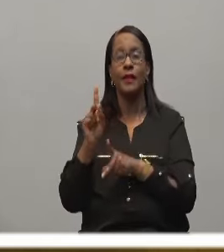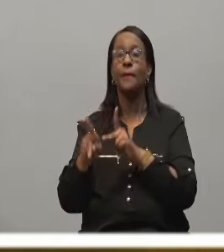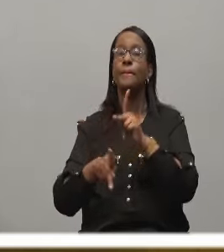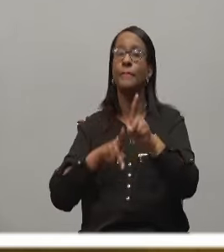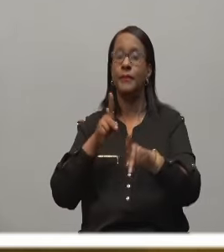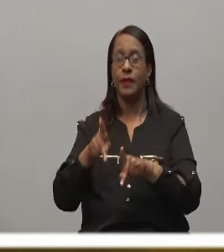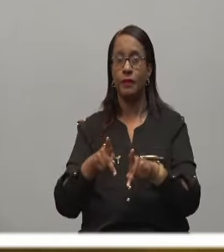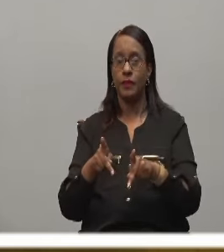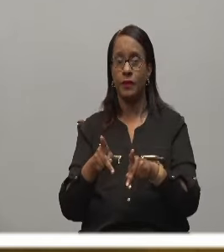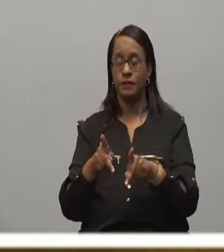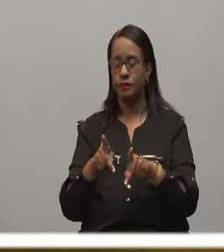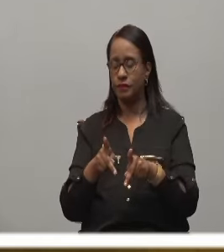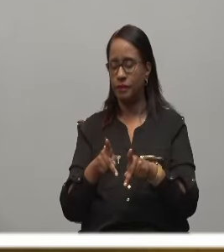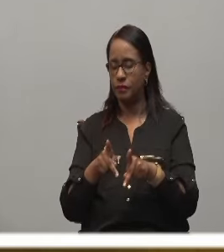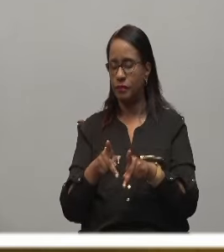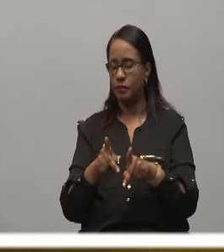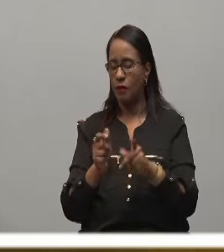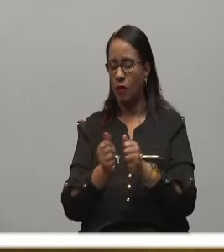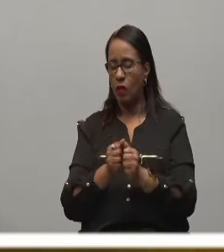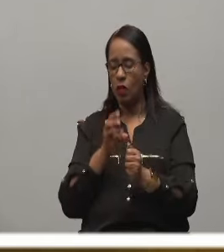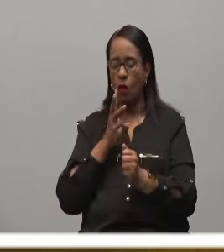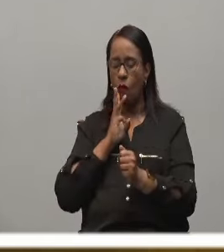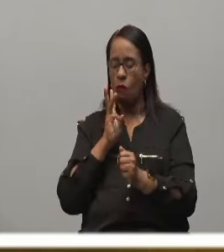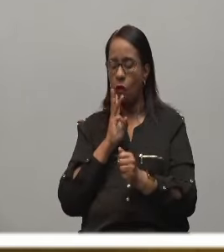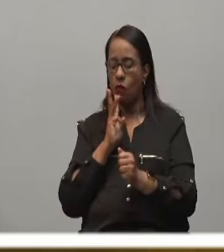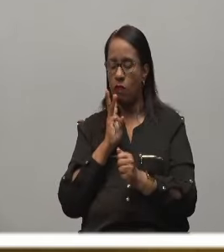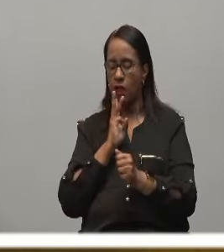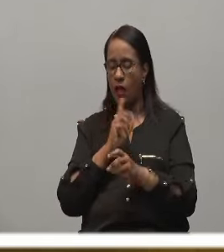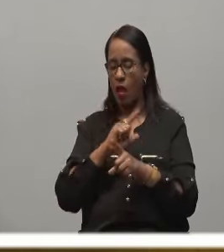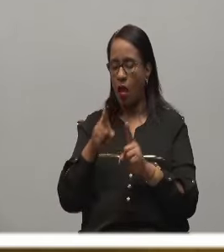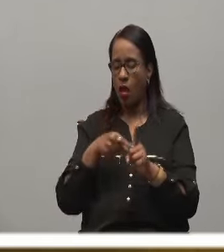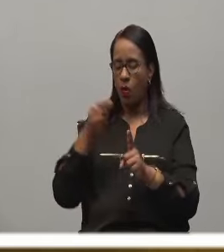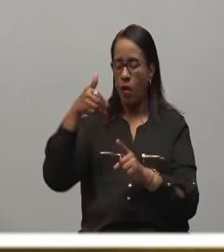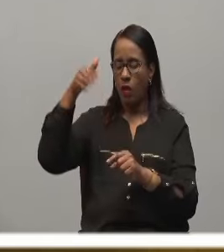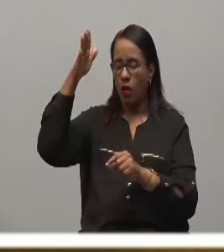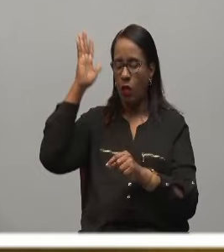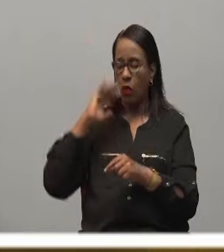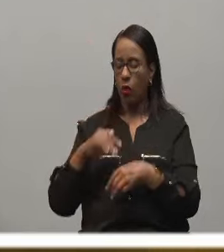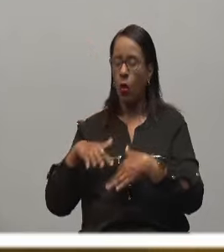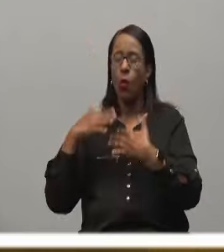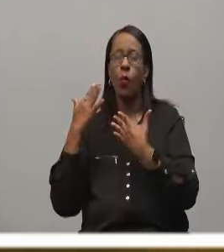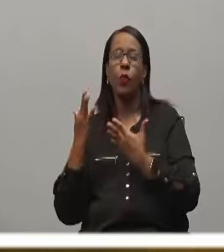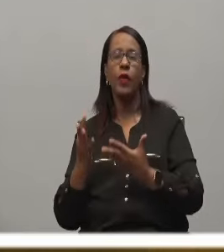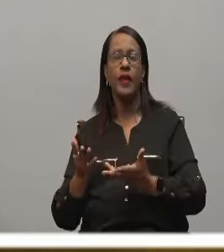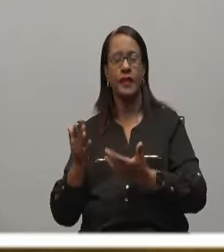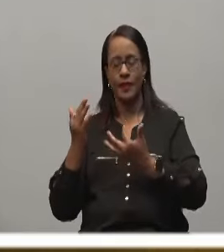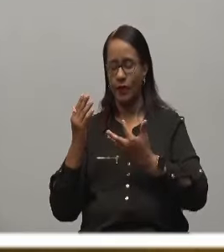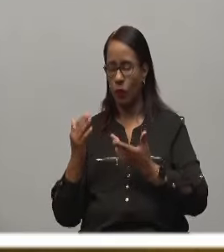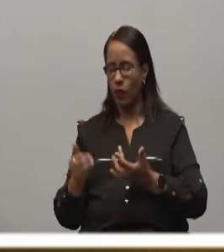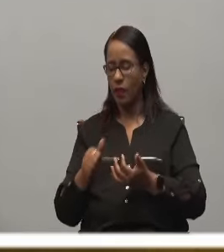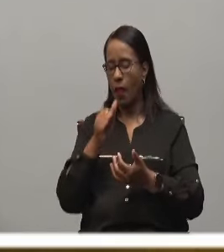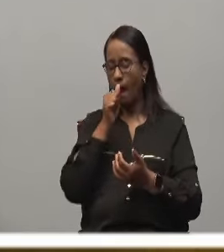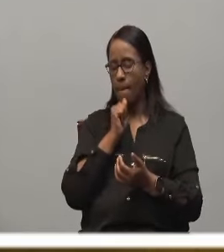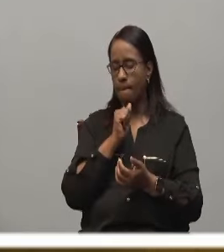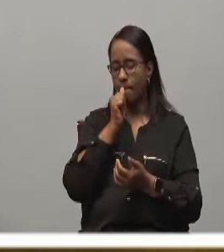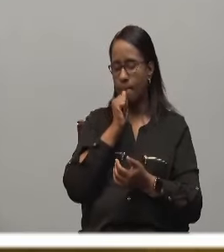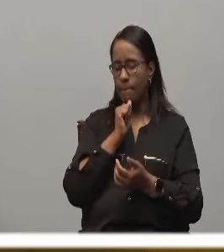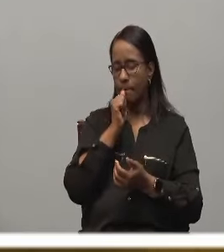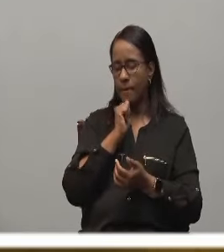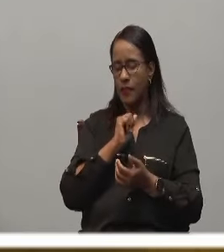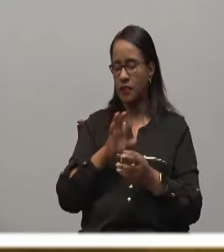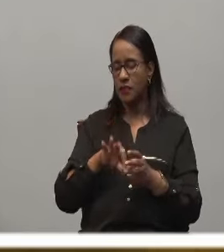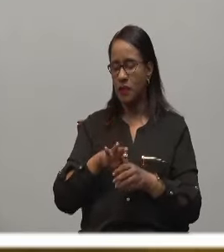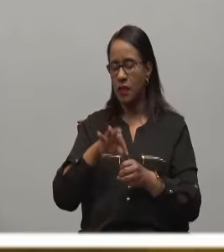water. And when God was still waiting patiently, that the